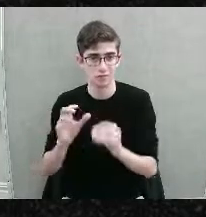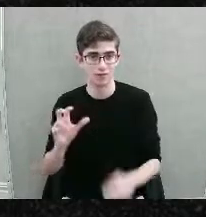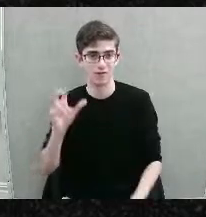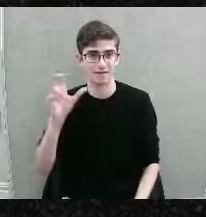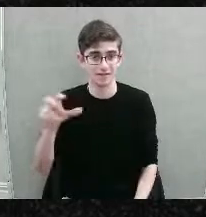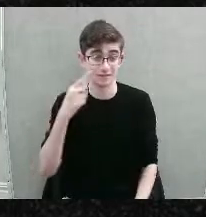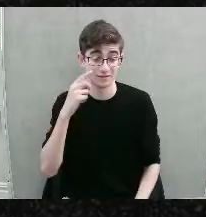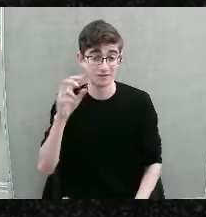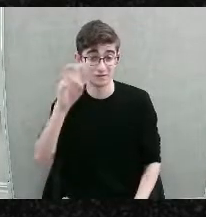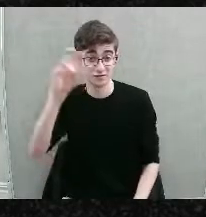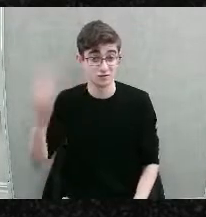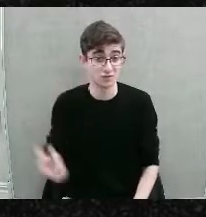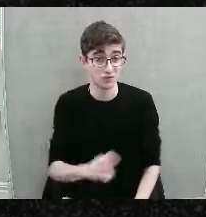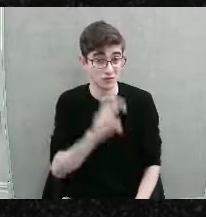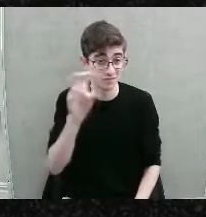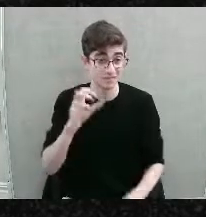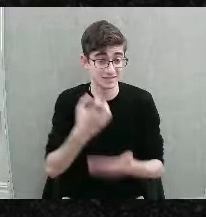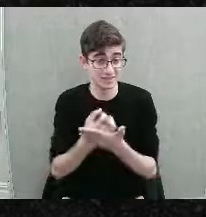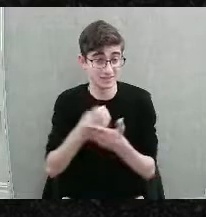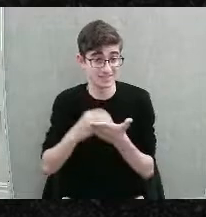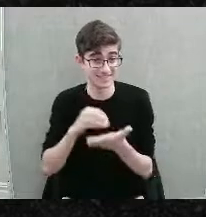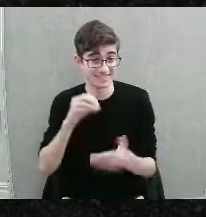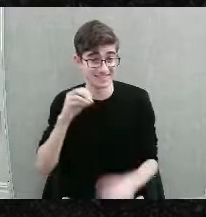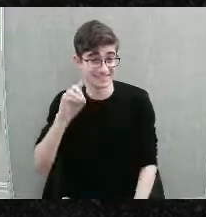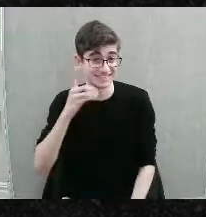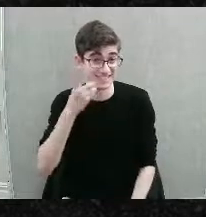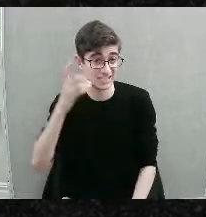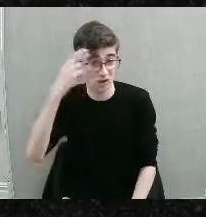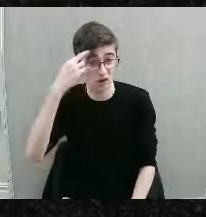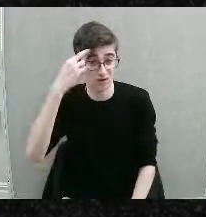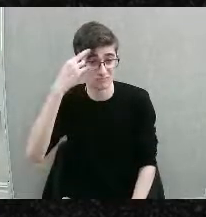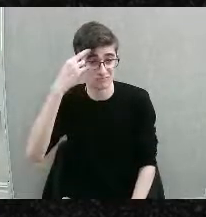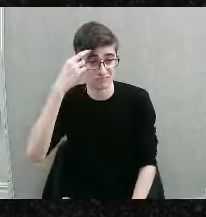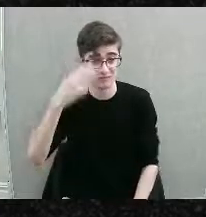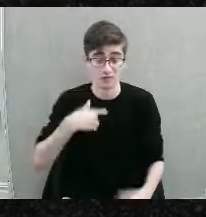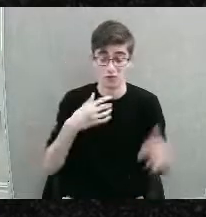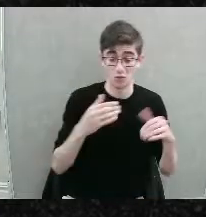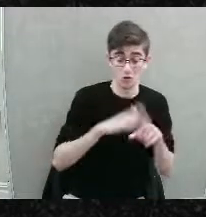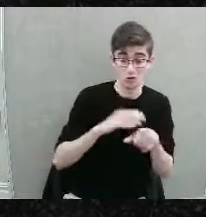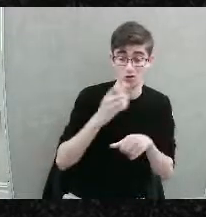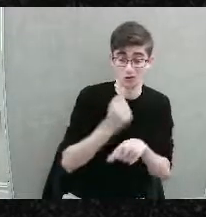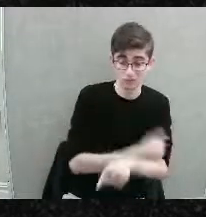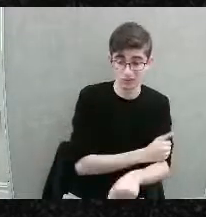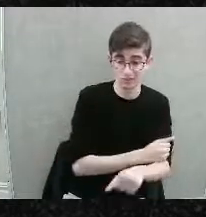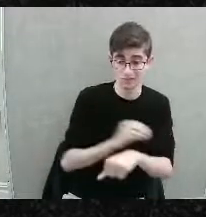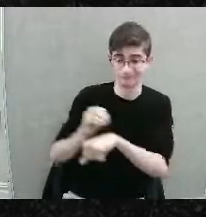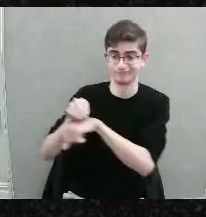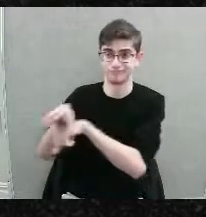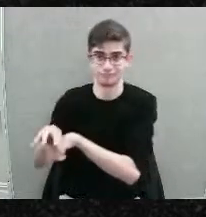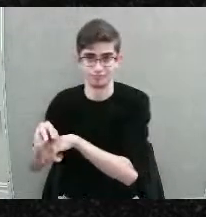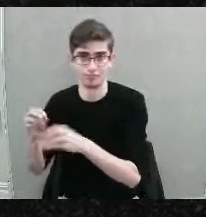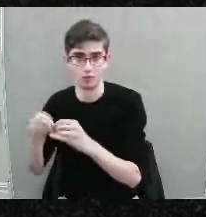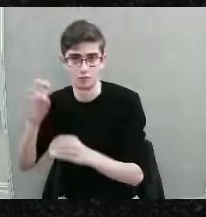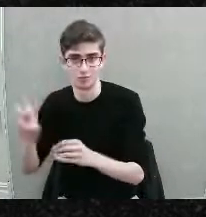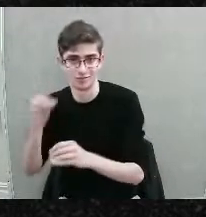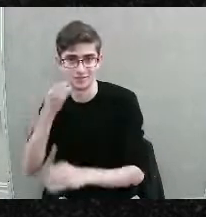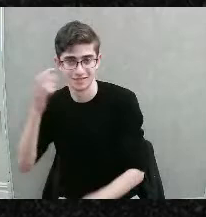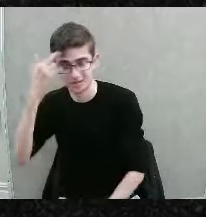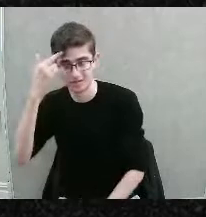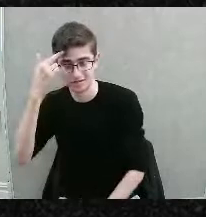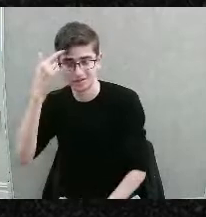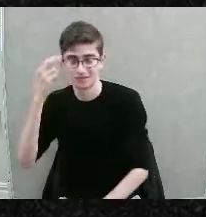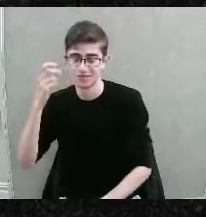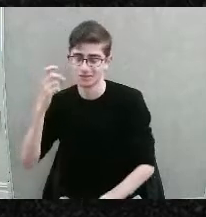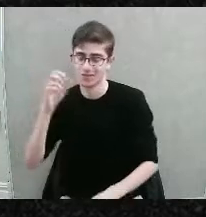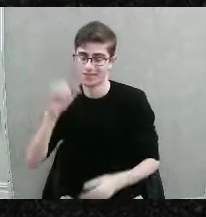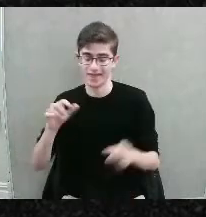tourist economies in the Dominican Republic, right? So it's these points of connections that we could only see if we were working together and synthetically, right?